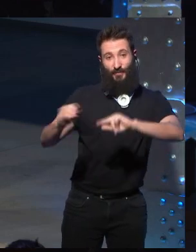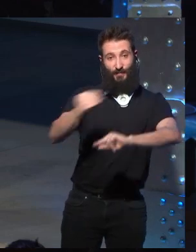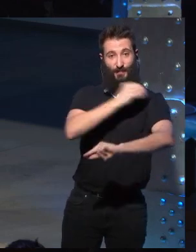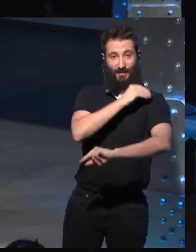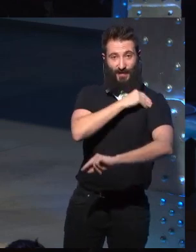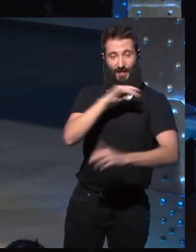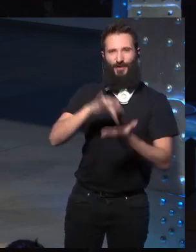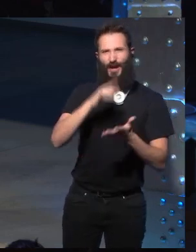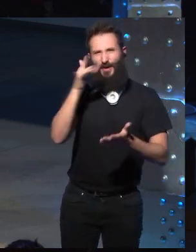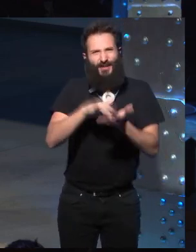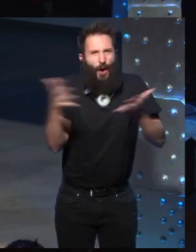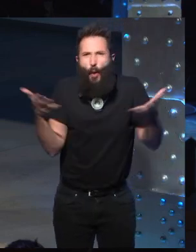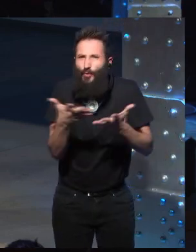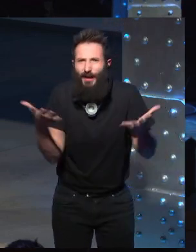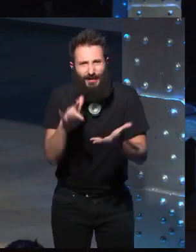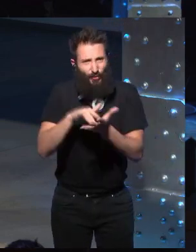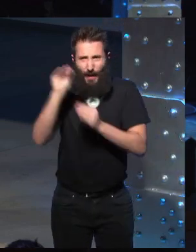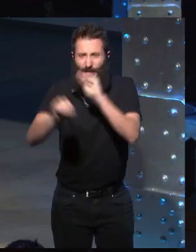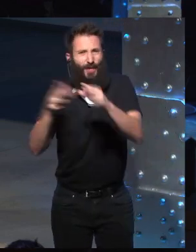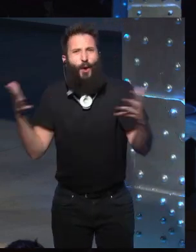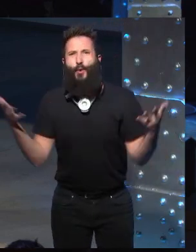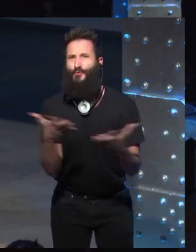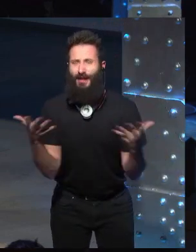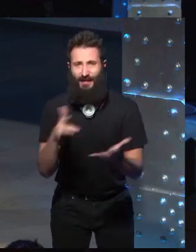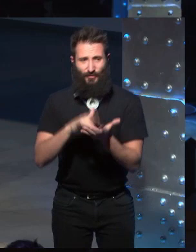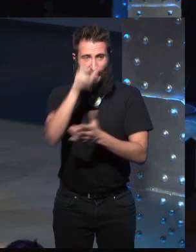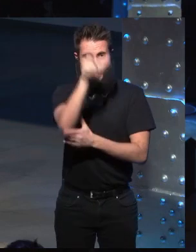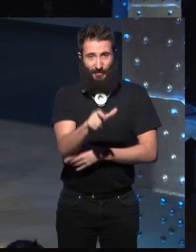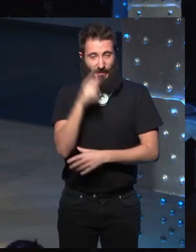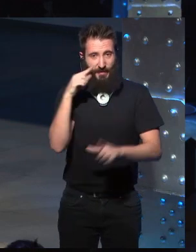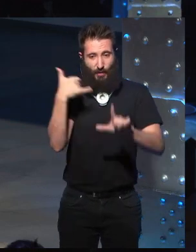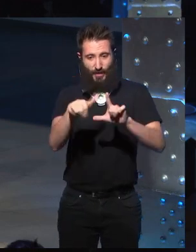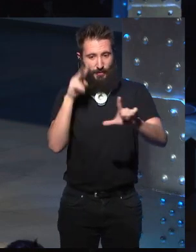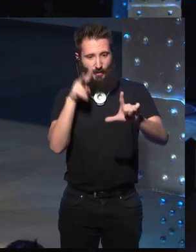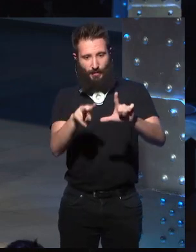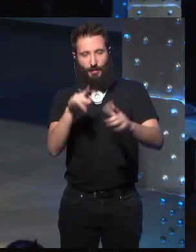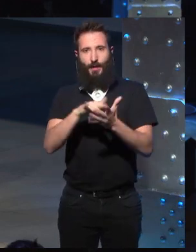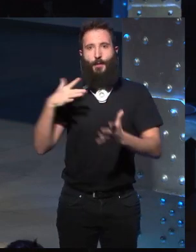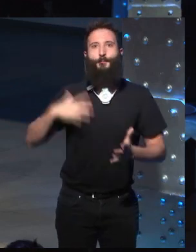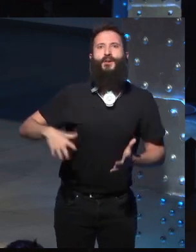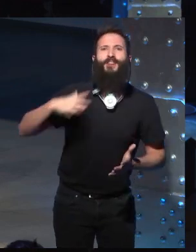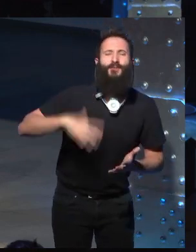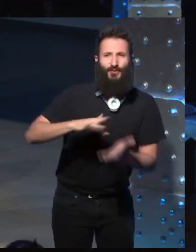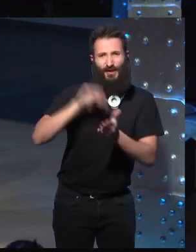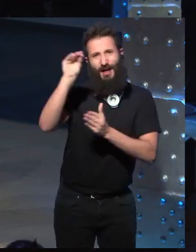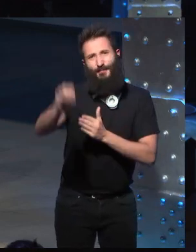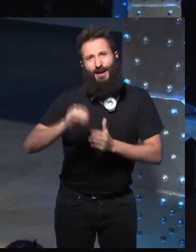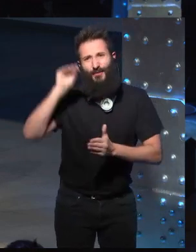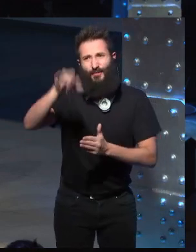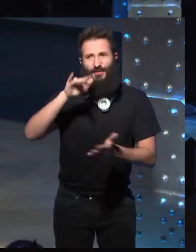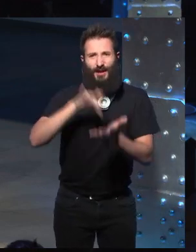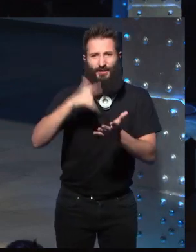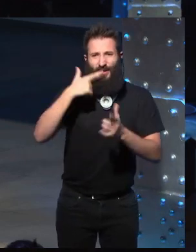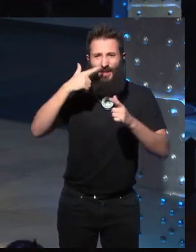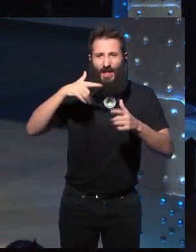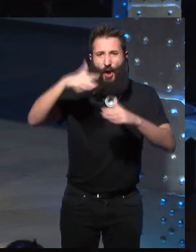Twitter. So you say that this is an urgent question, that somebody's saying, good heavens, God,